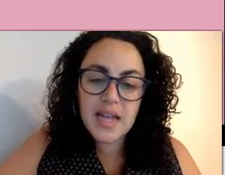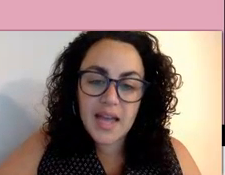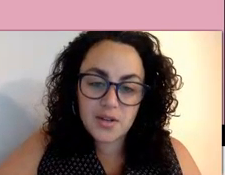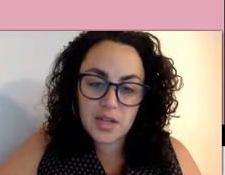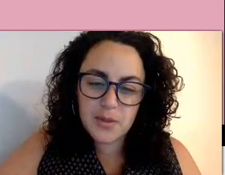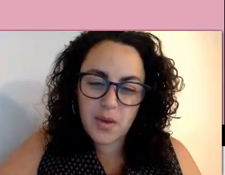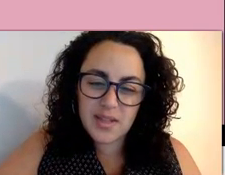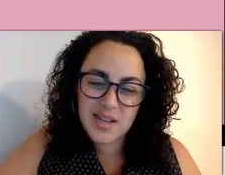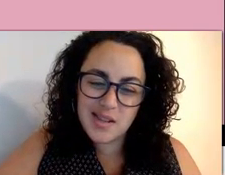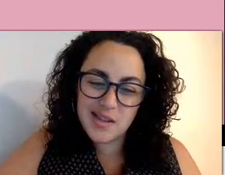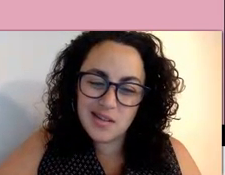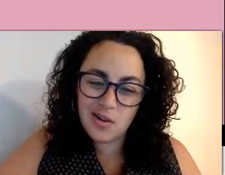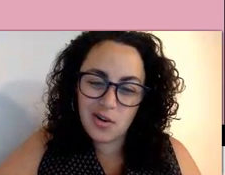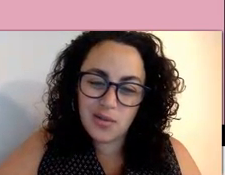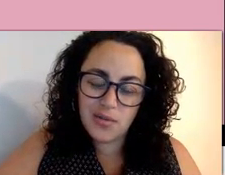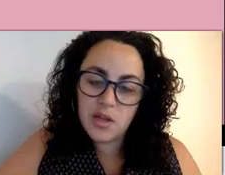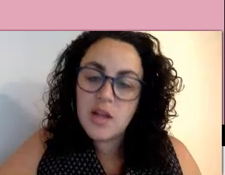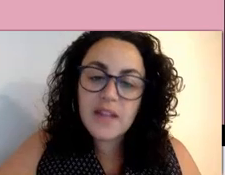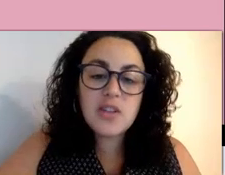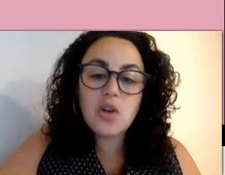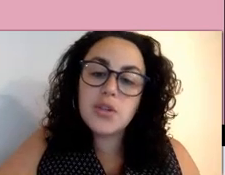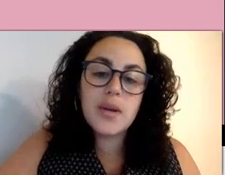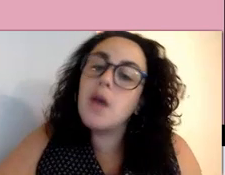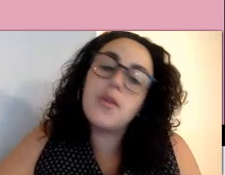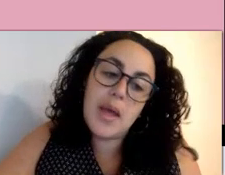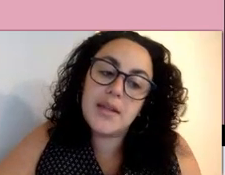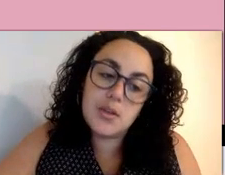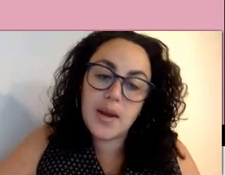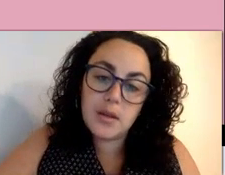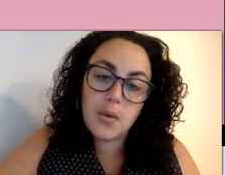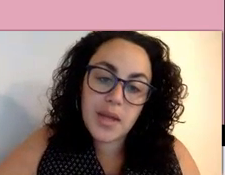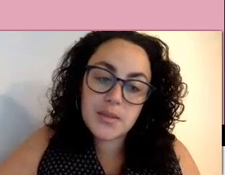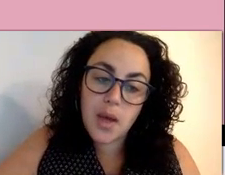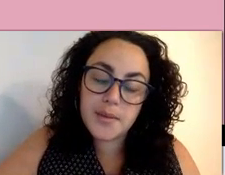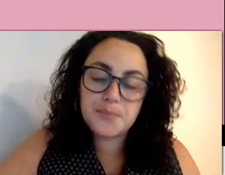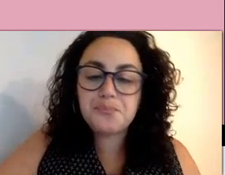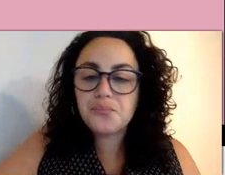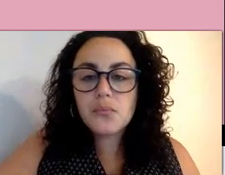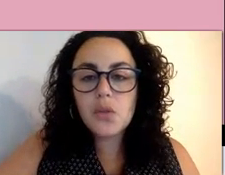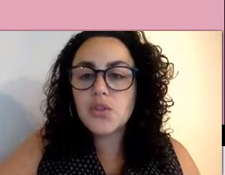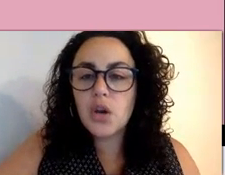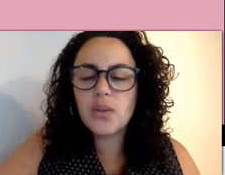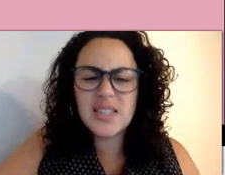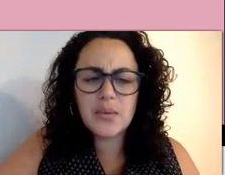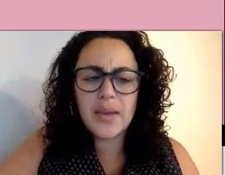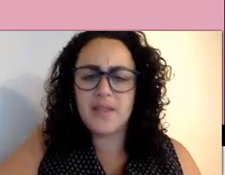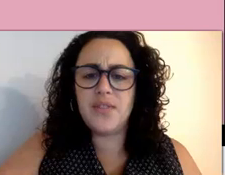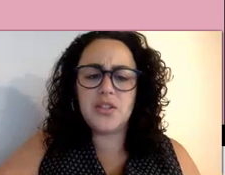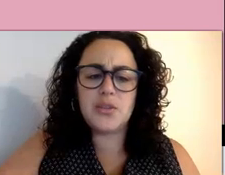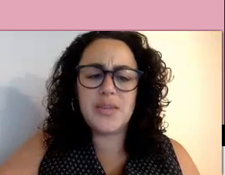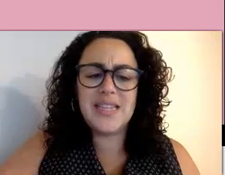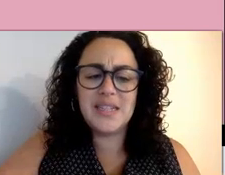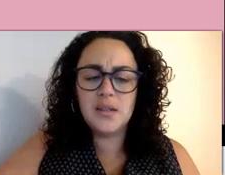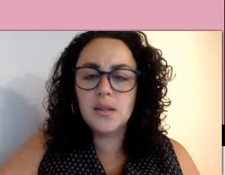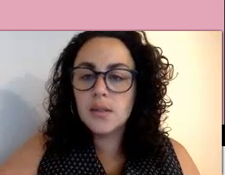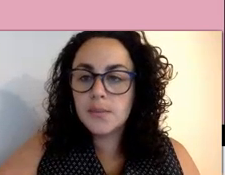then the diagonal keeps going. It's got a little curve. That's also another way to write a lowercase y. So let's see what we have that